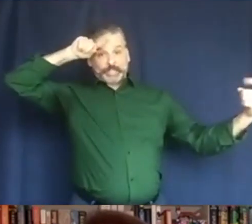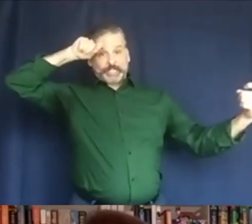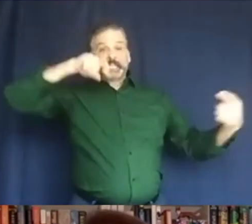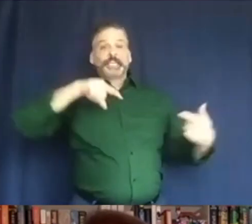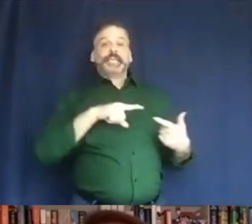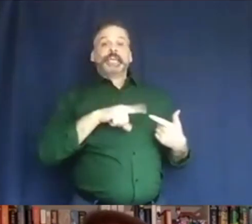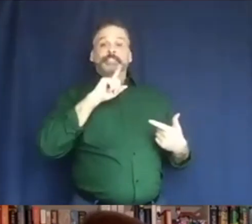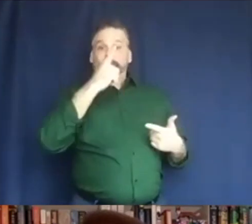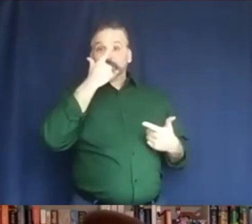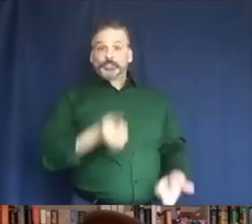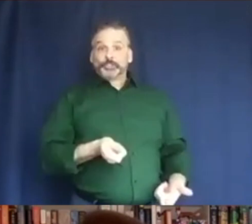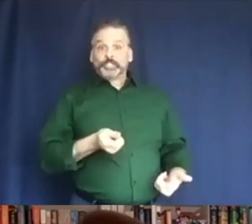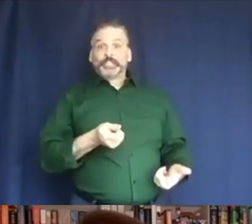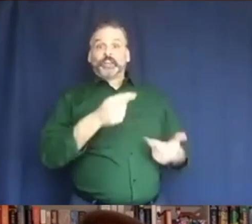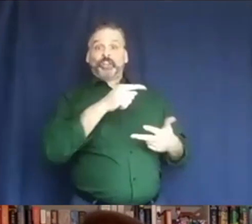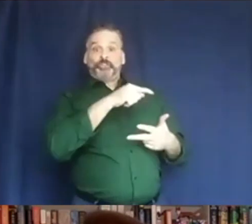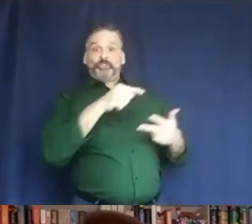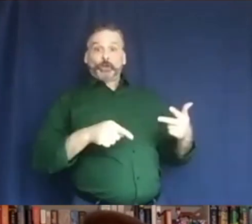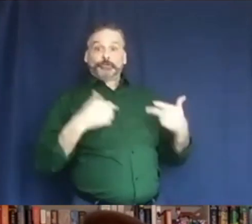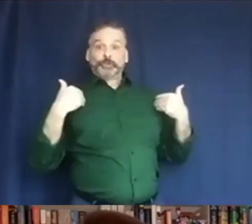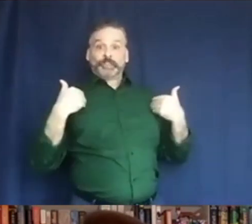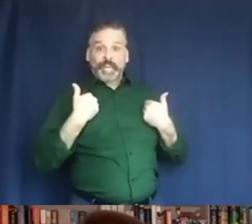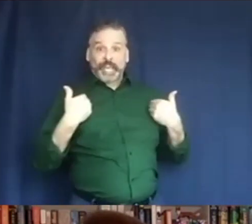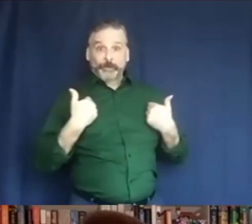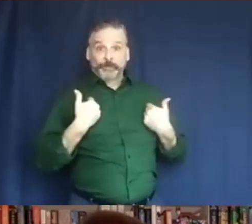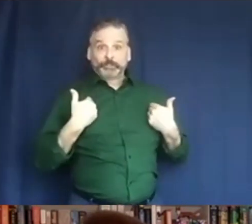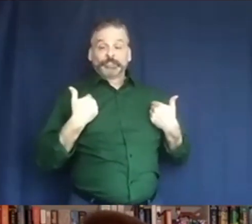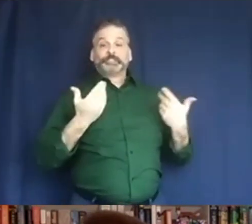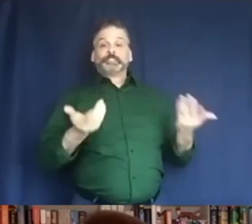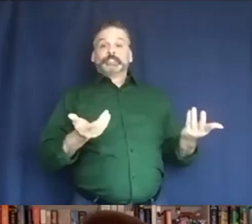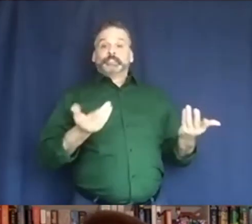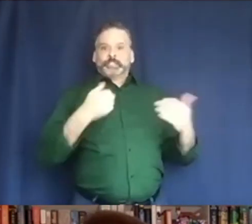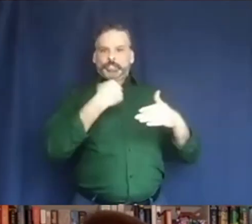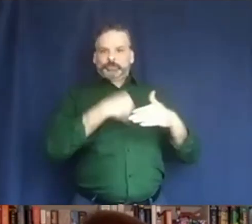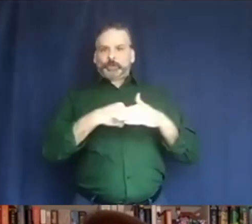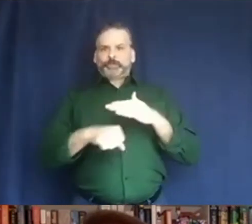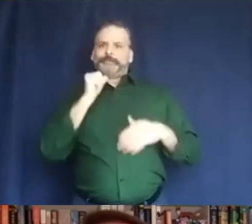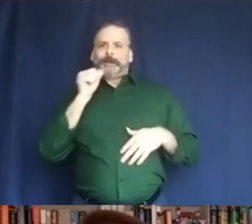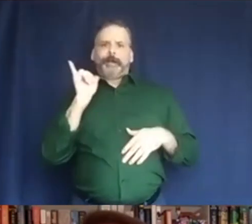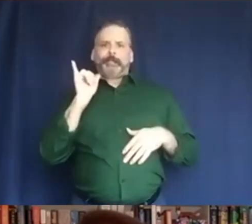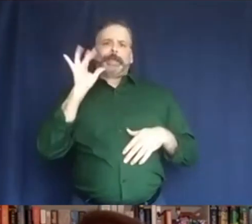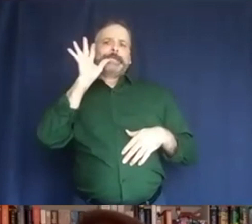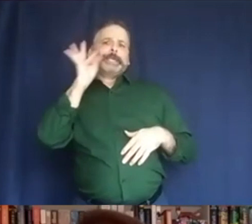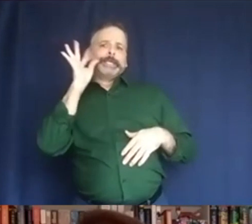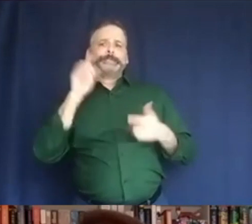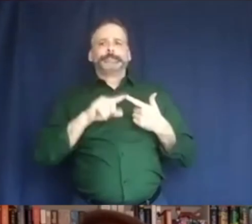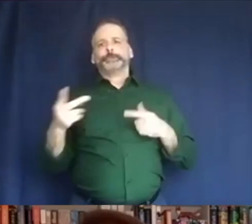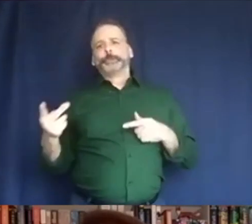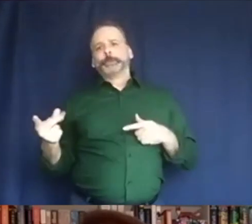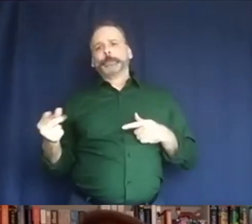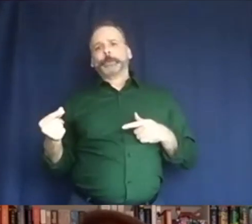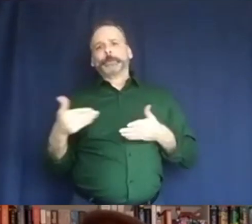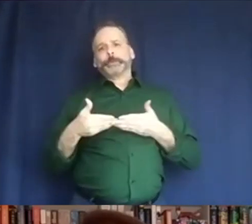It's interesting that those were the animals that like, that she gave birth to and not like kittens or puppies. Like